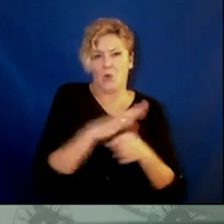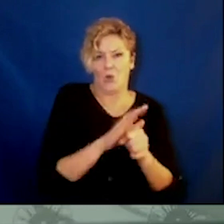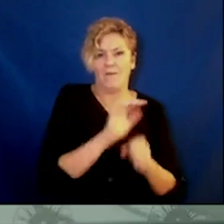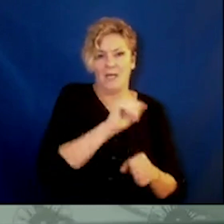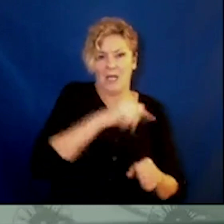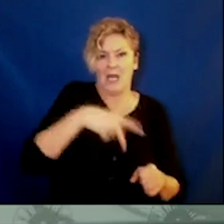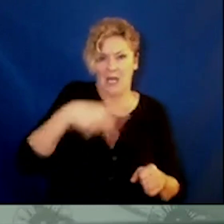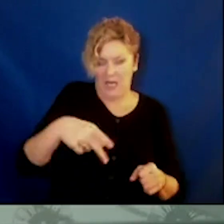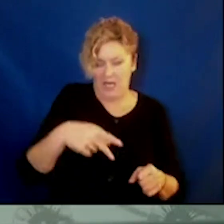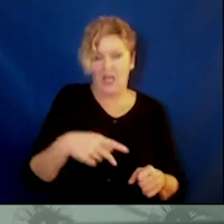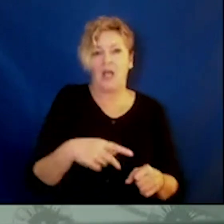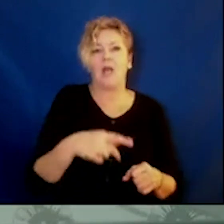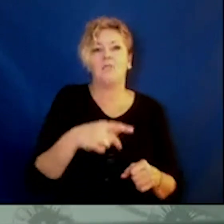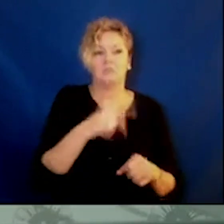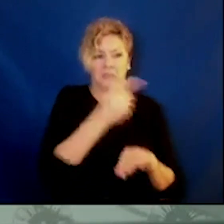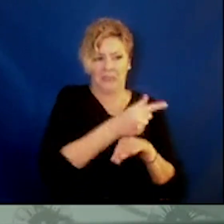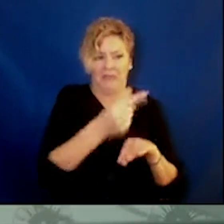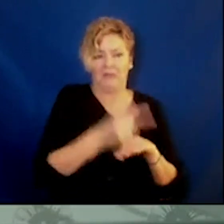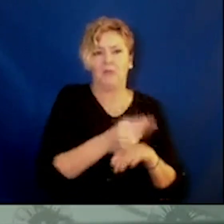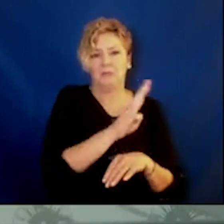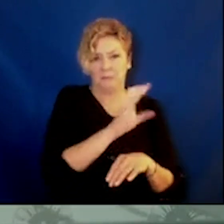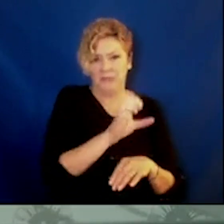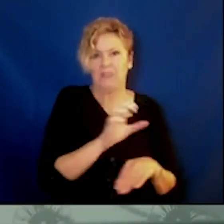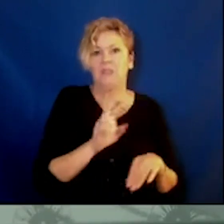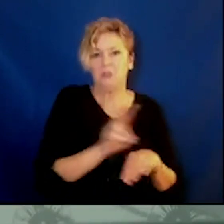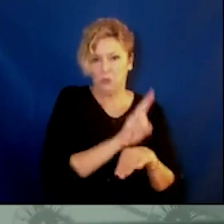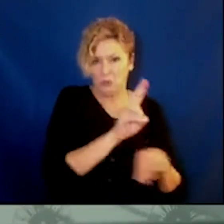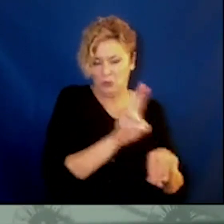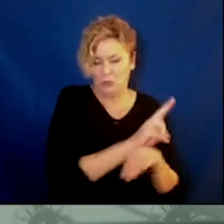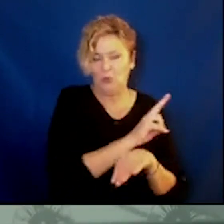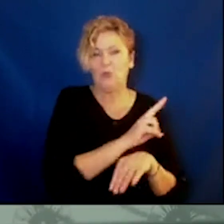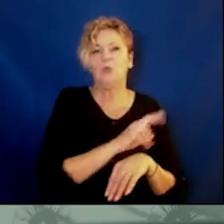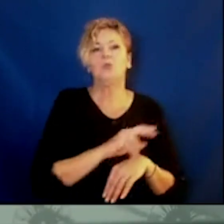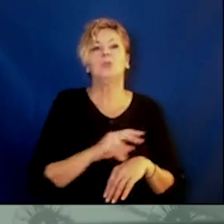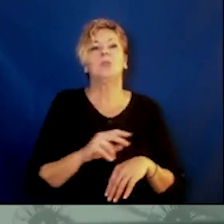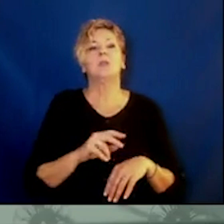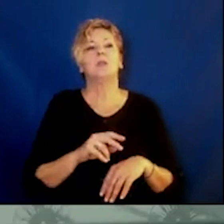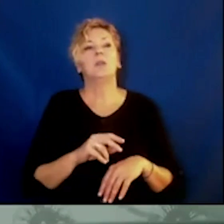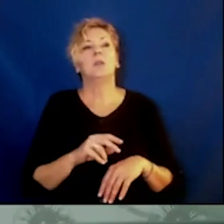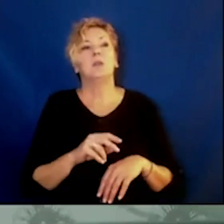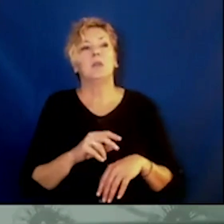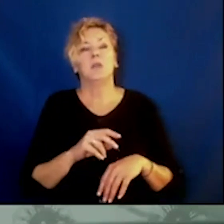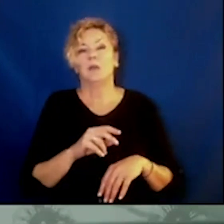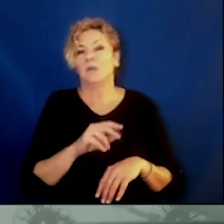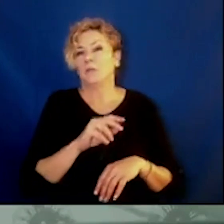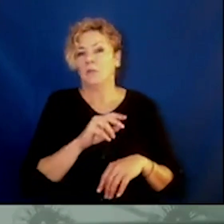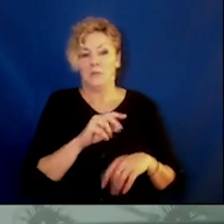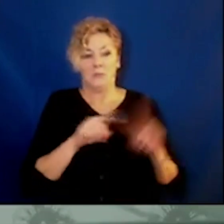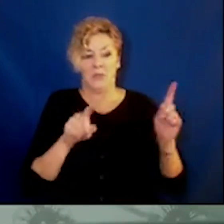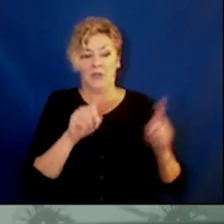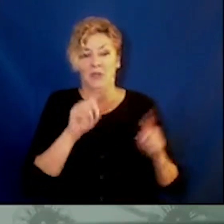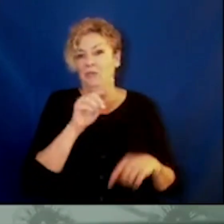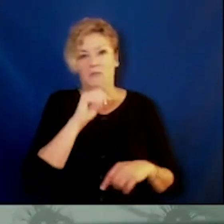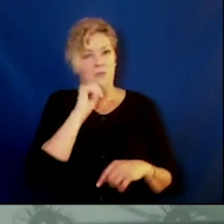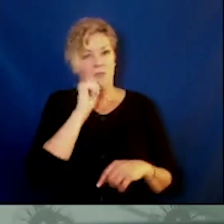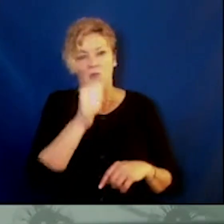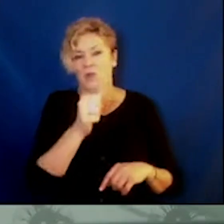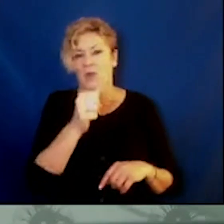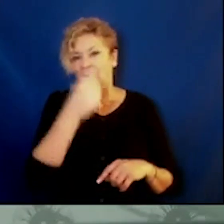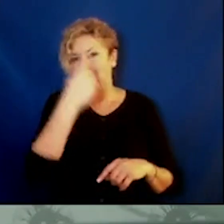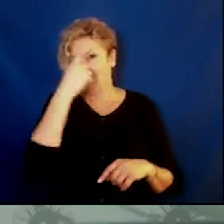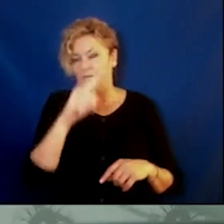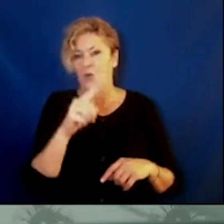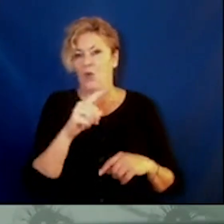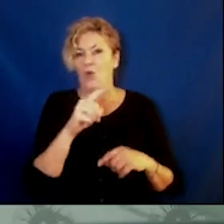and we haven't stopped working with the federal government on these issues and other levels of government. We're going to continue to do that, and I